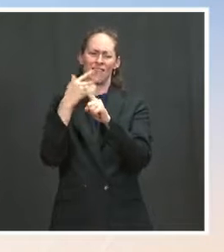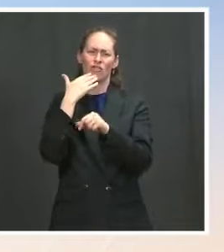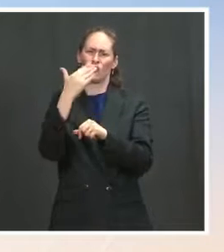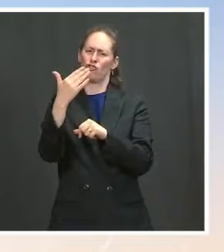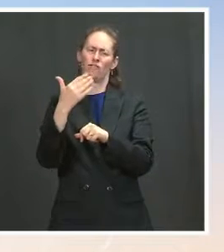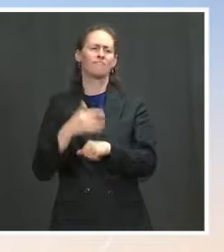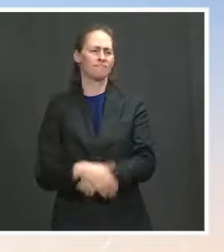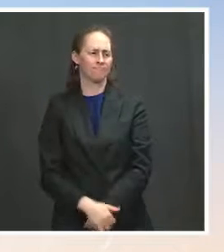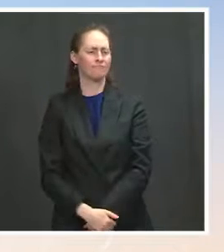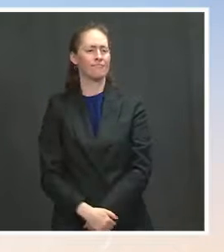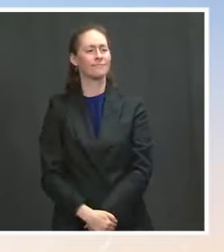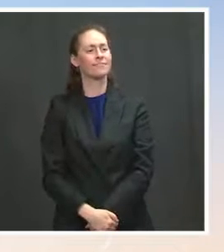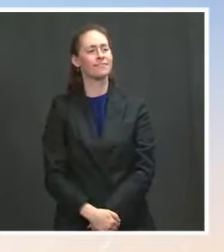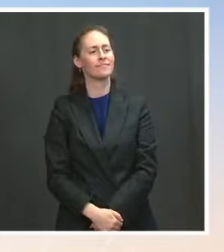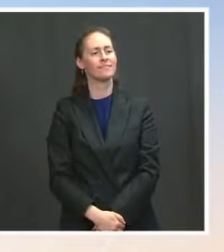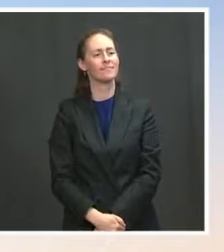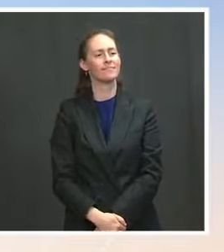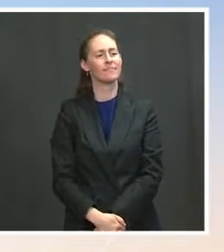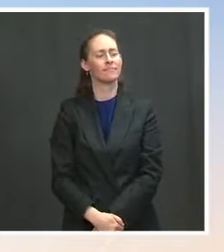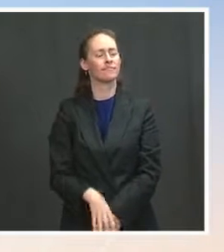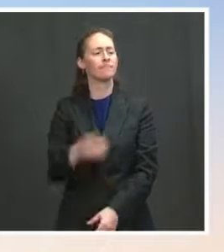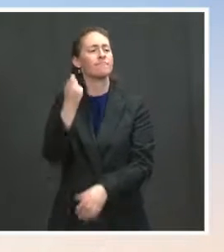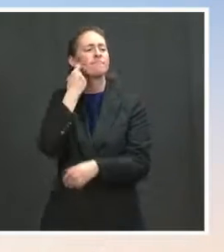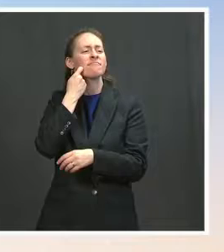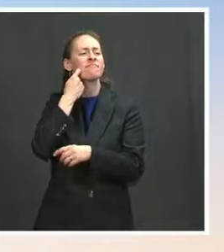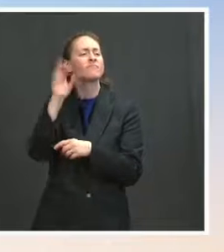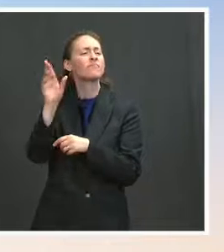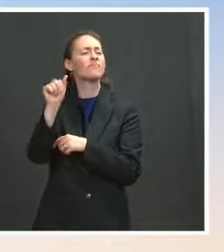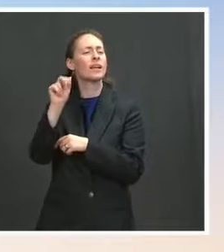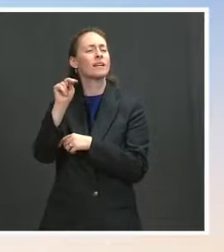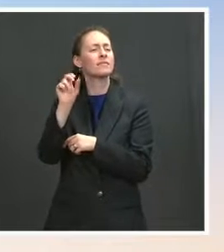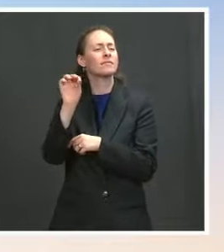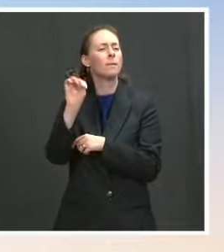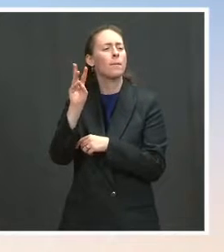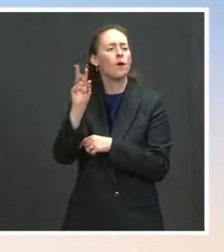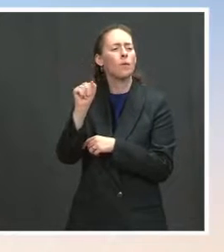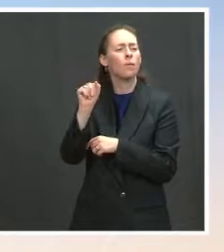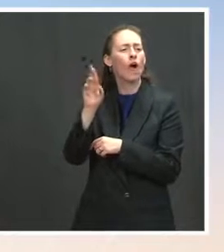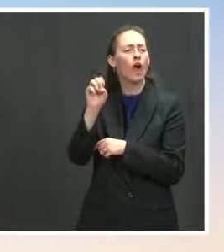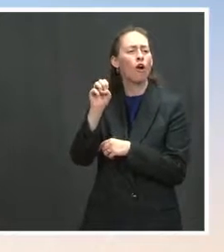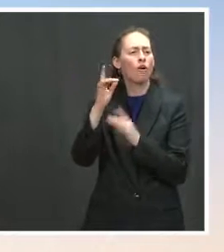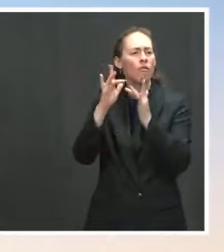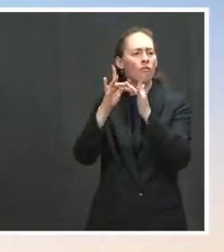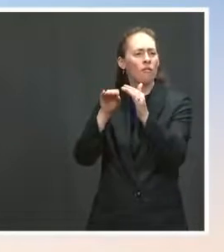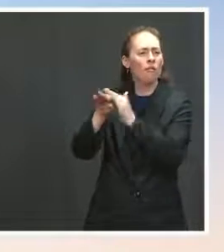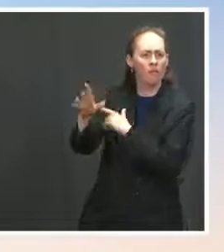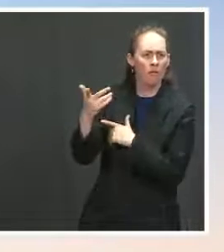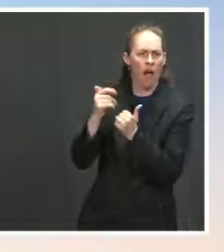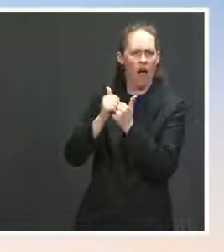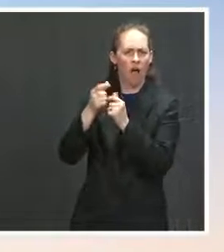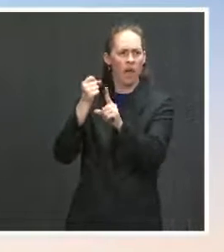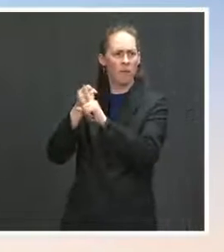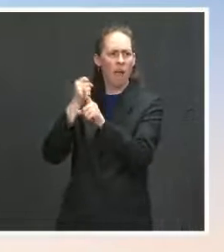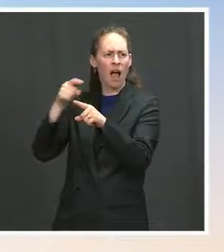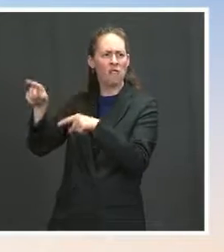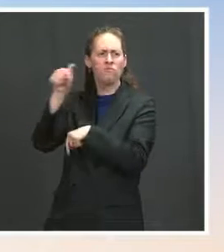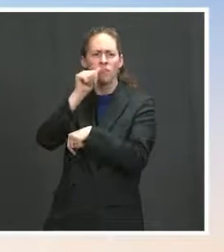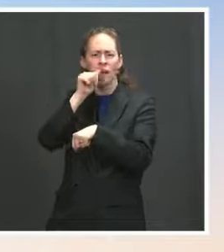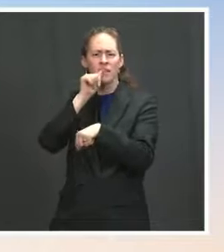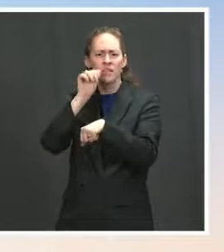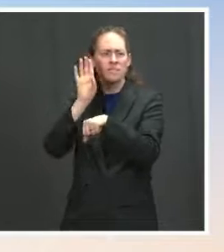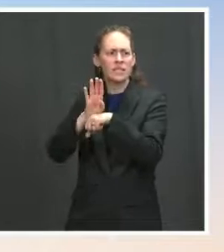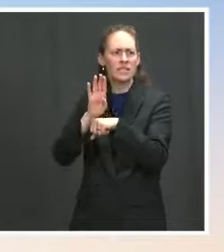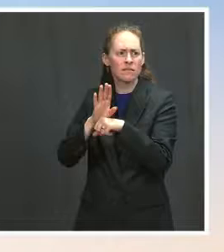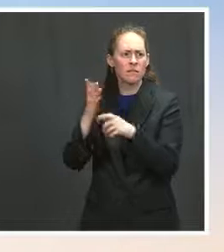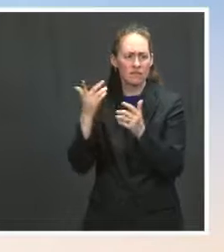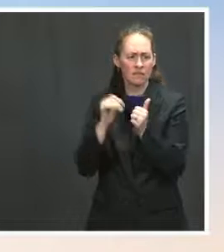recent ransomware attack, what is the White House guidance to private companies, the private sector, about paying ransom?